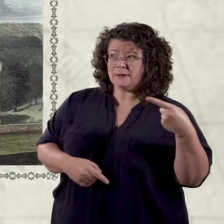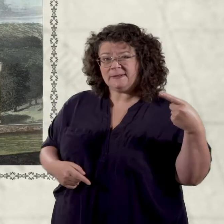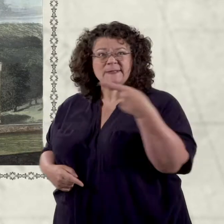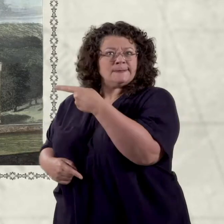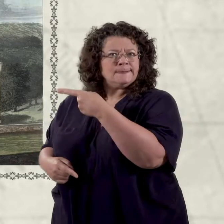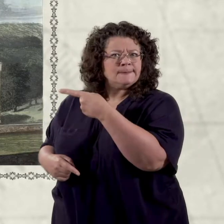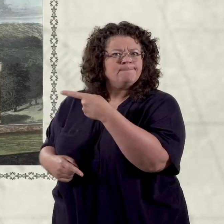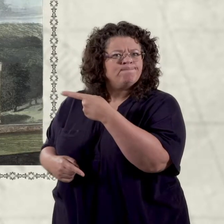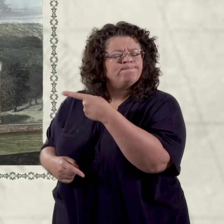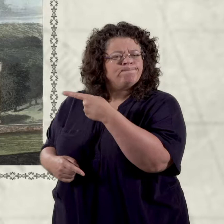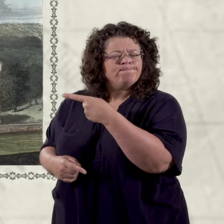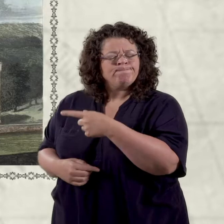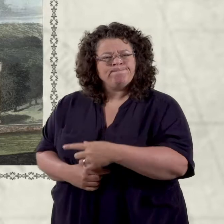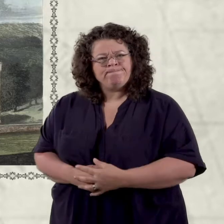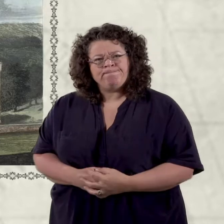Crochet's fault.